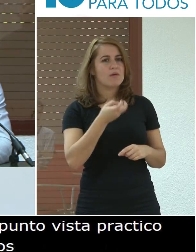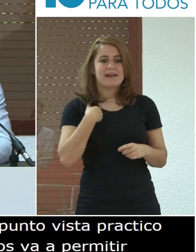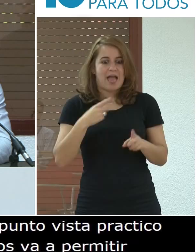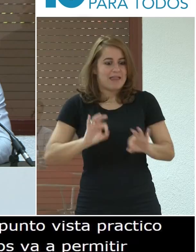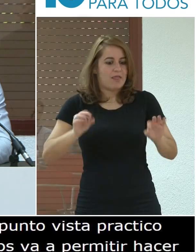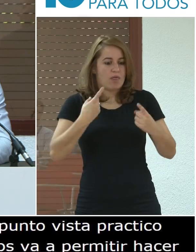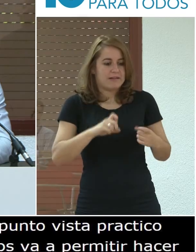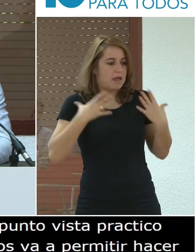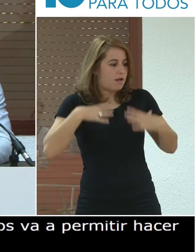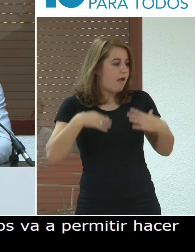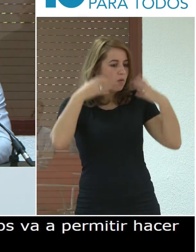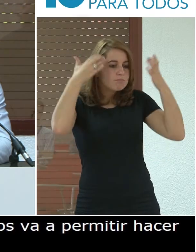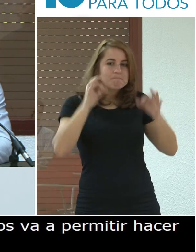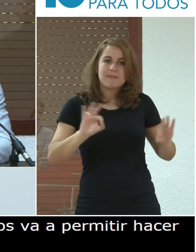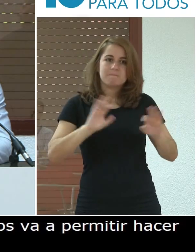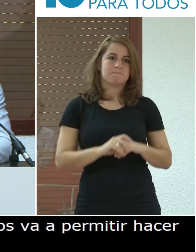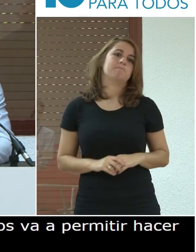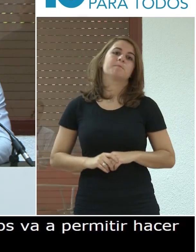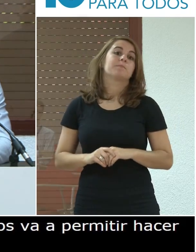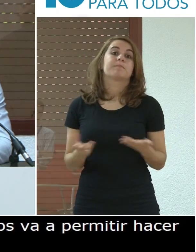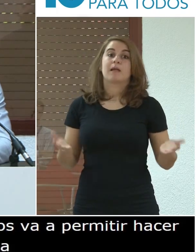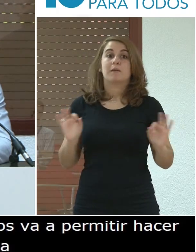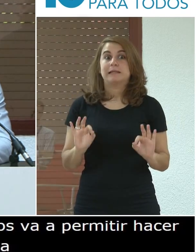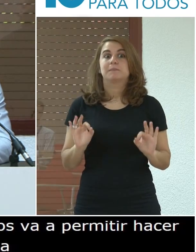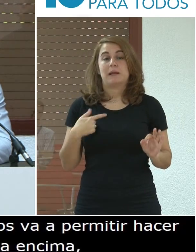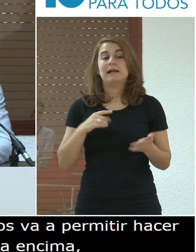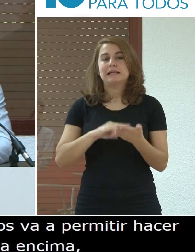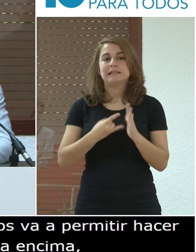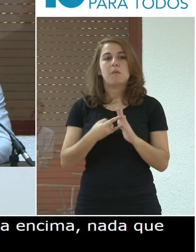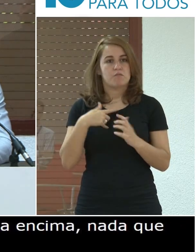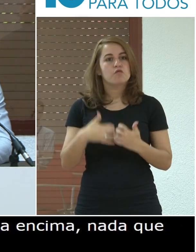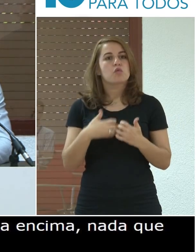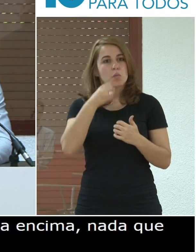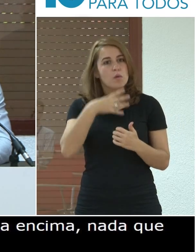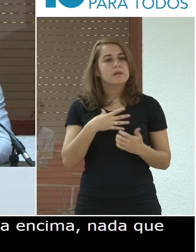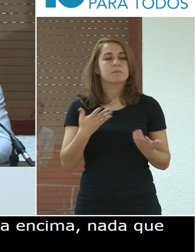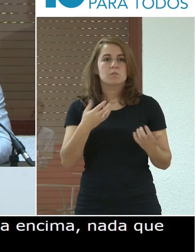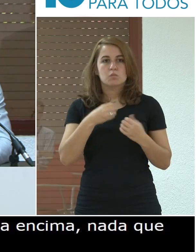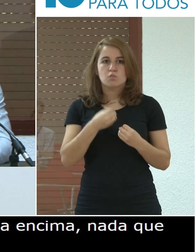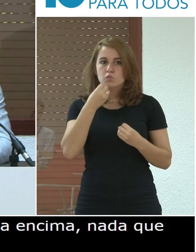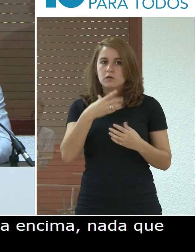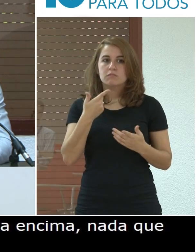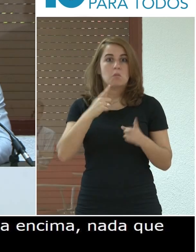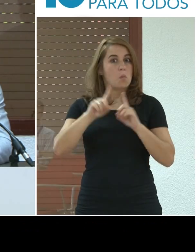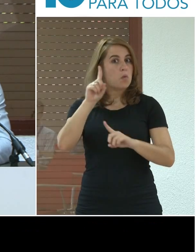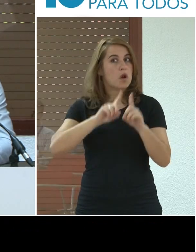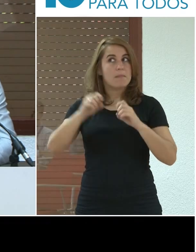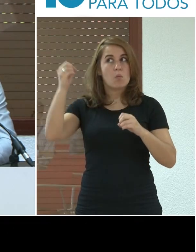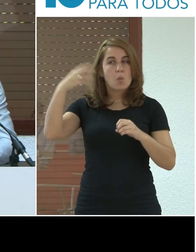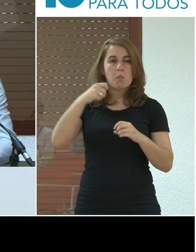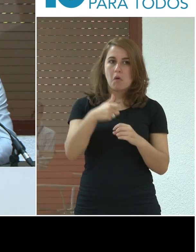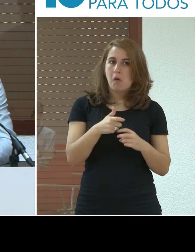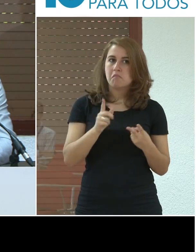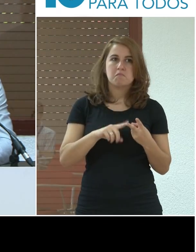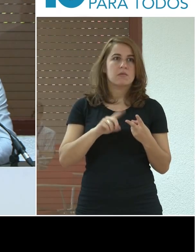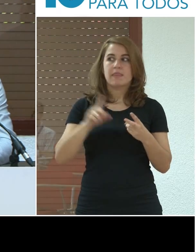able to do some of the things that we've presented here without having to carry anything in your body like a helmet. The system